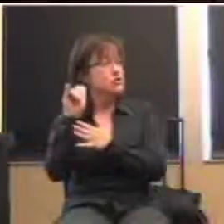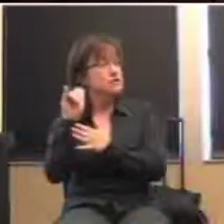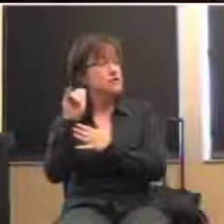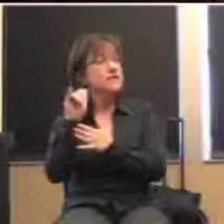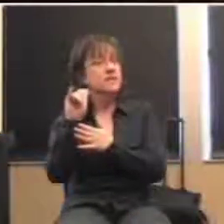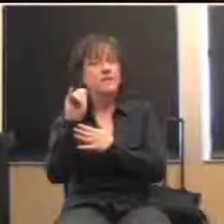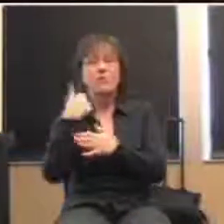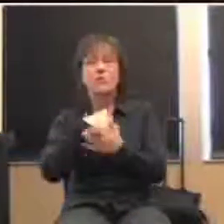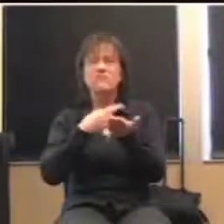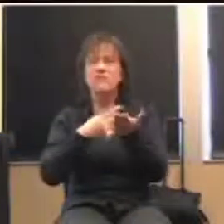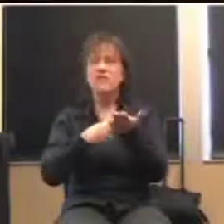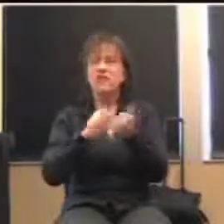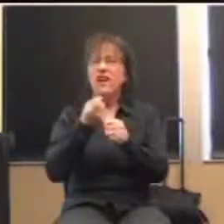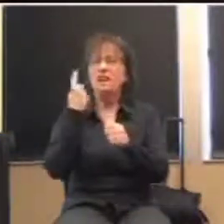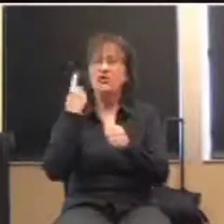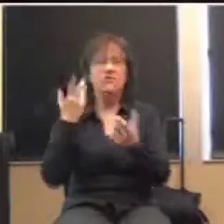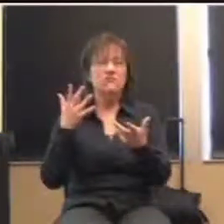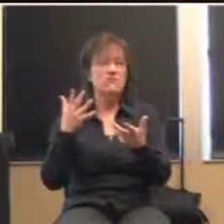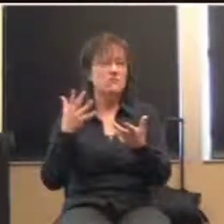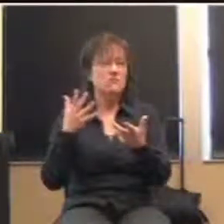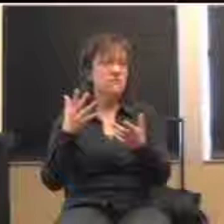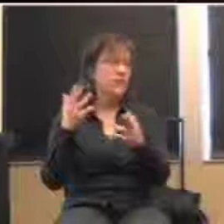year. I'm hoping.